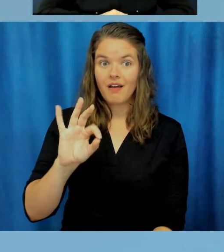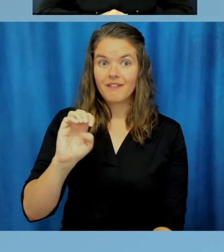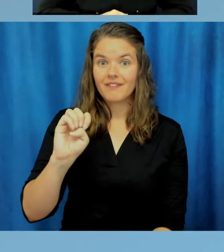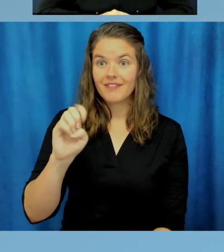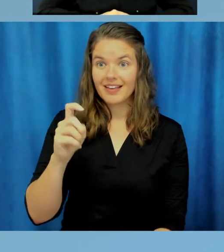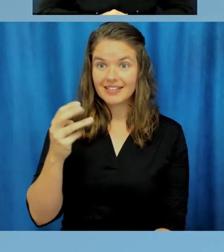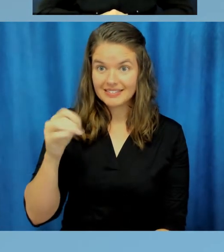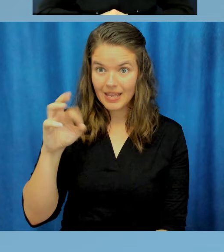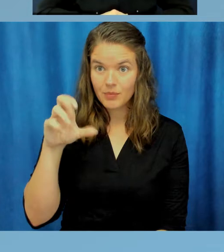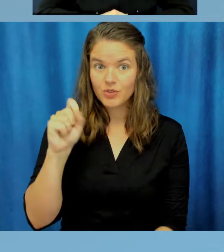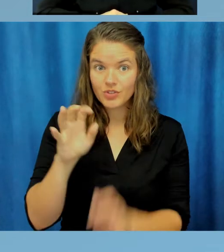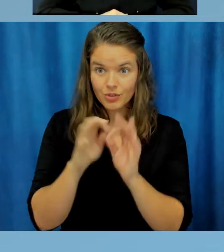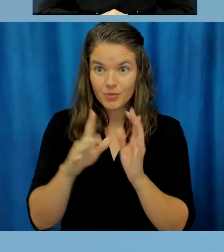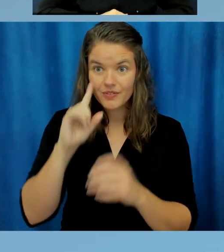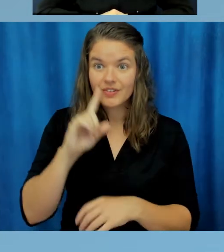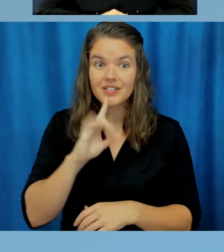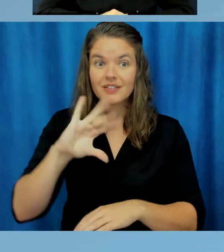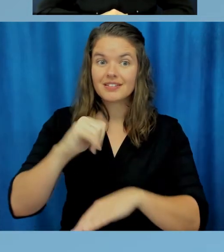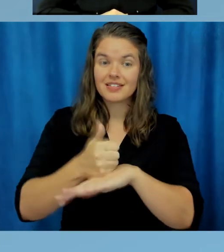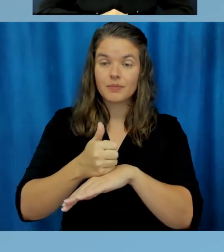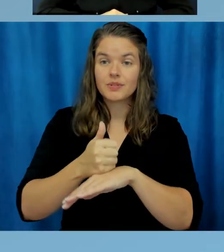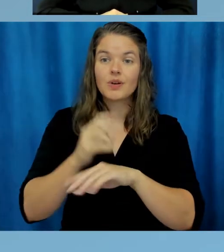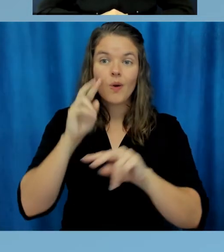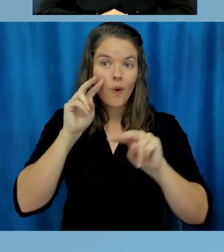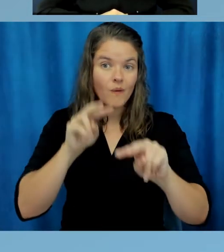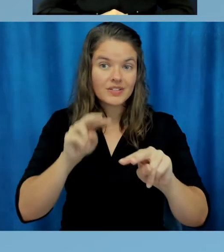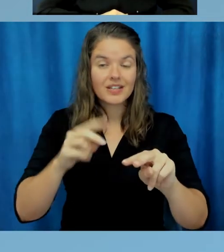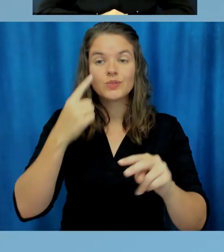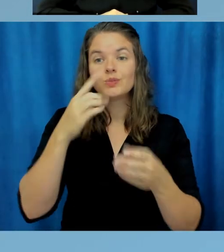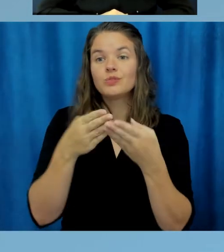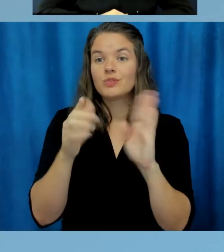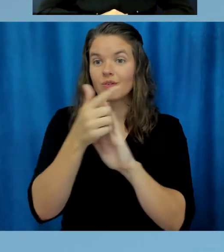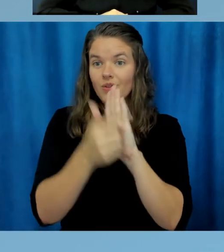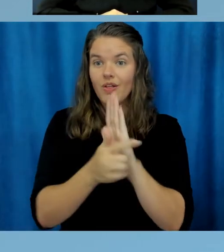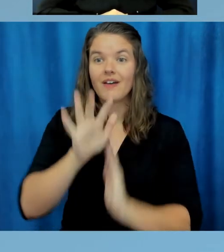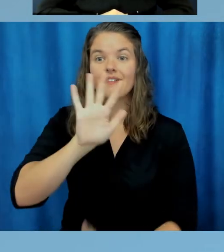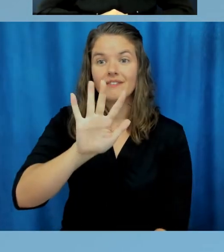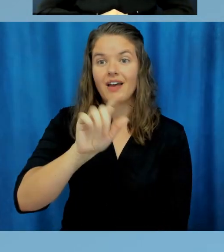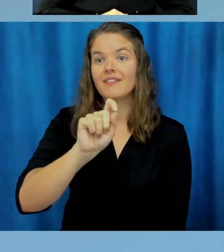was established to provide oversight to General Law 5-71.